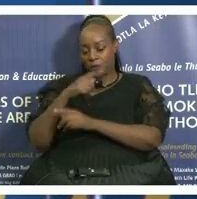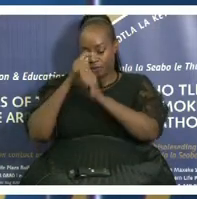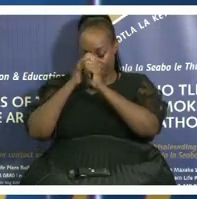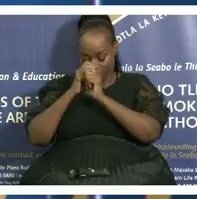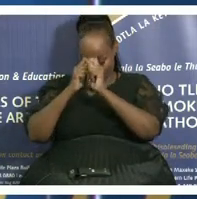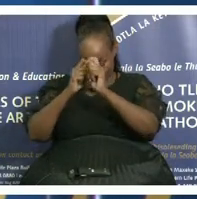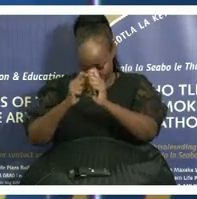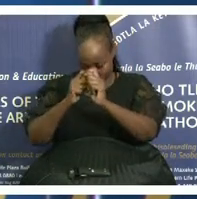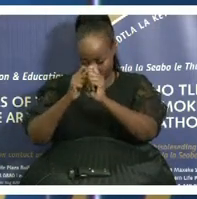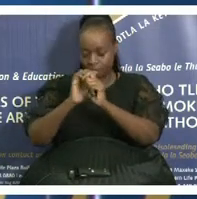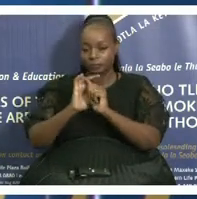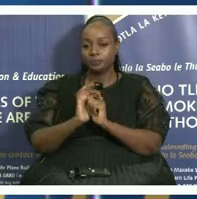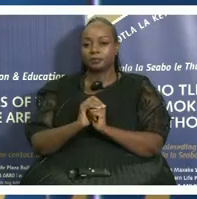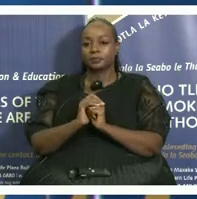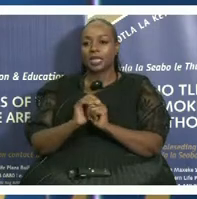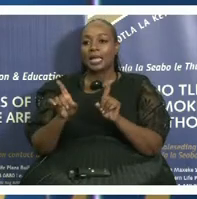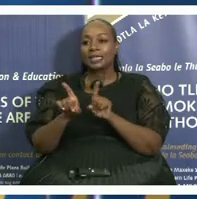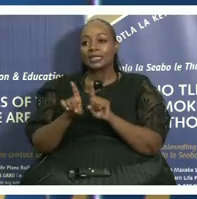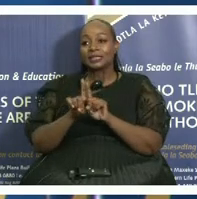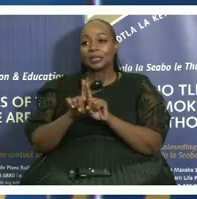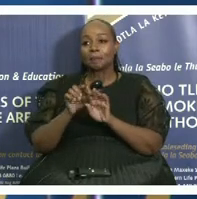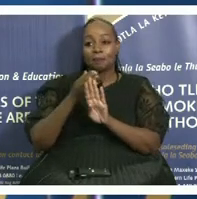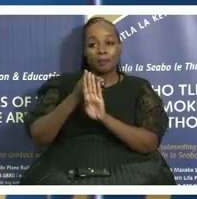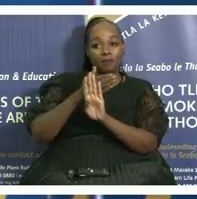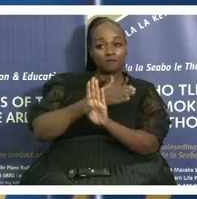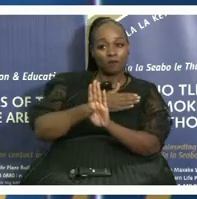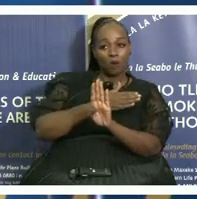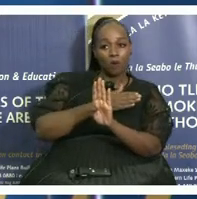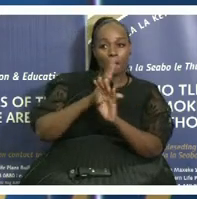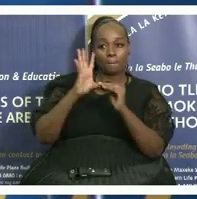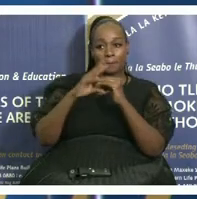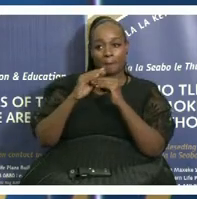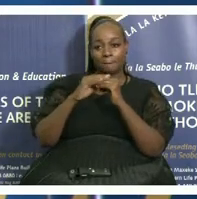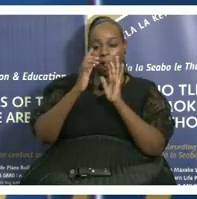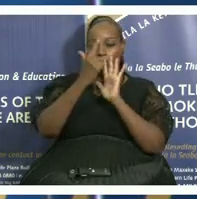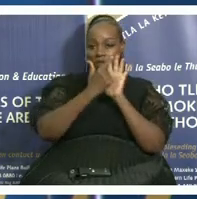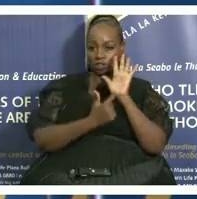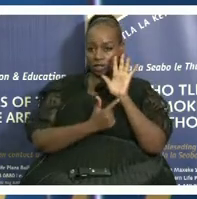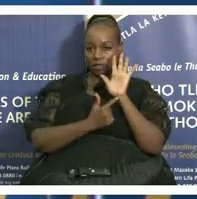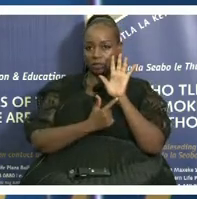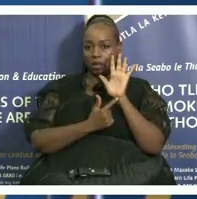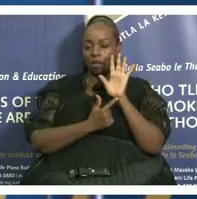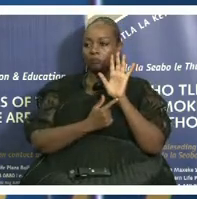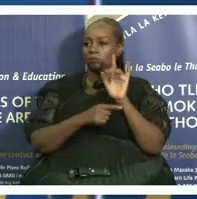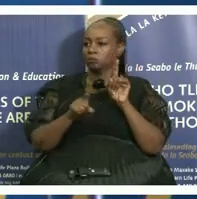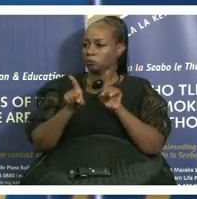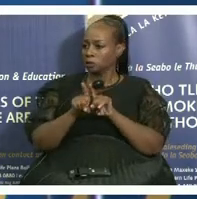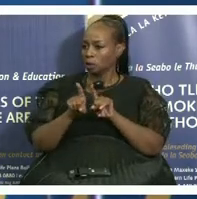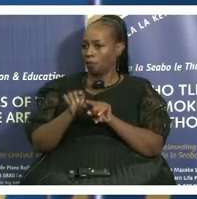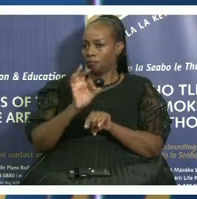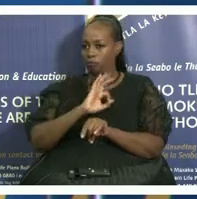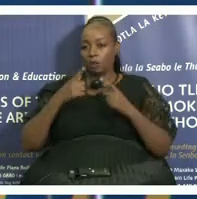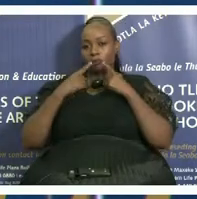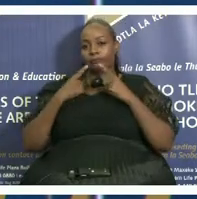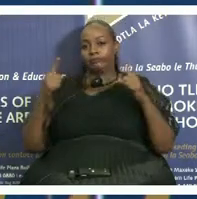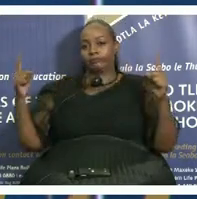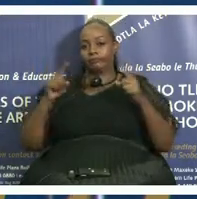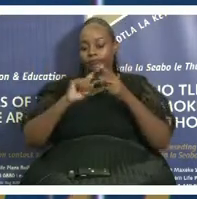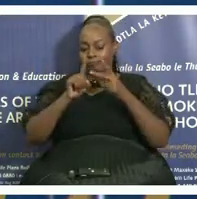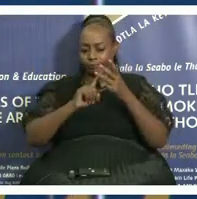you. The former members of the Free State Legislature, the mayors amongst us and the